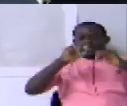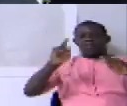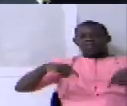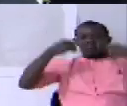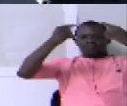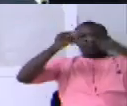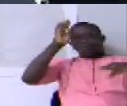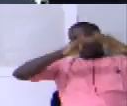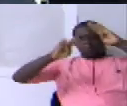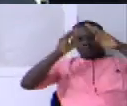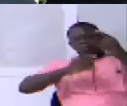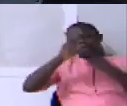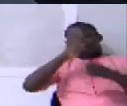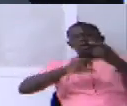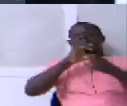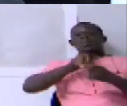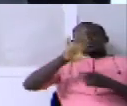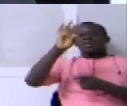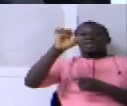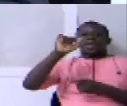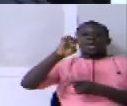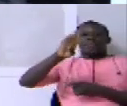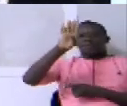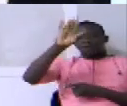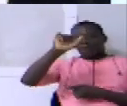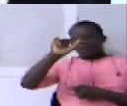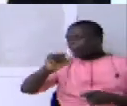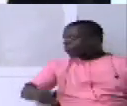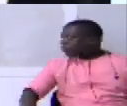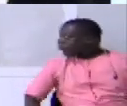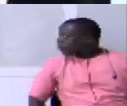Thank you again, Mr. Tamba, for coming. Thank you, sir.